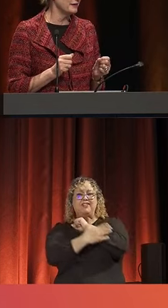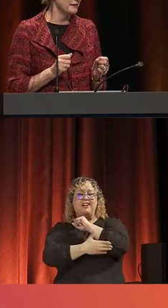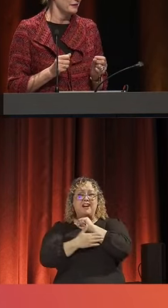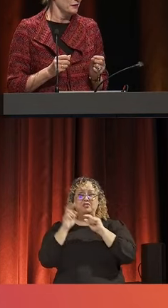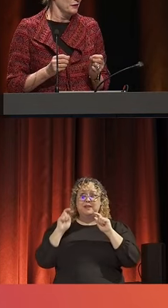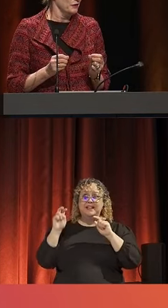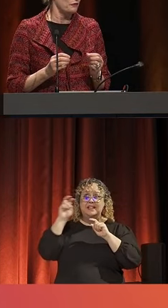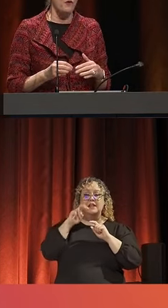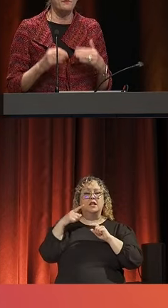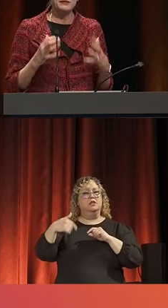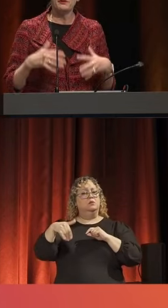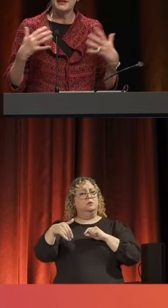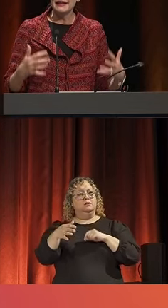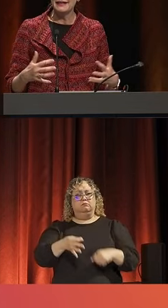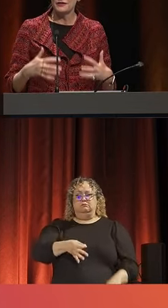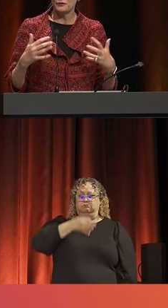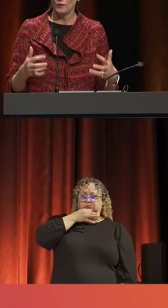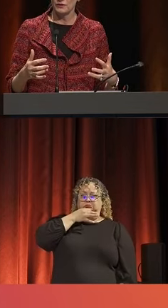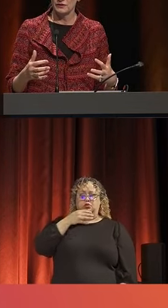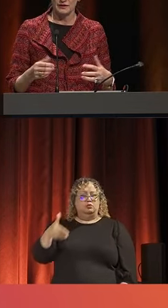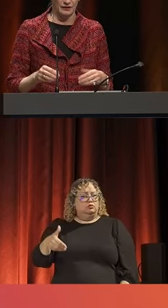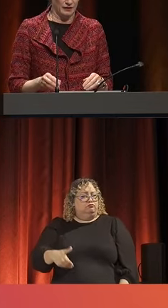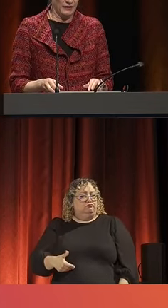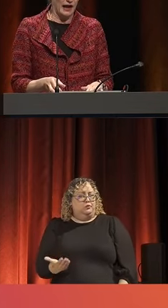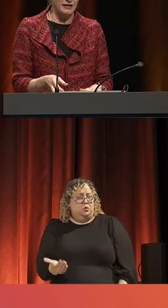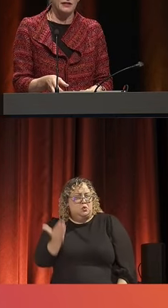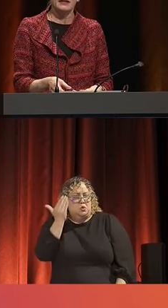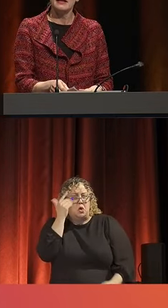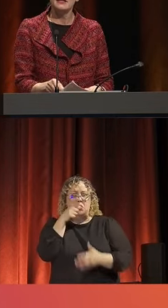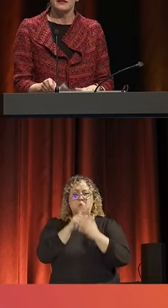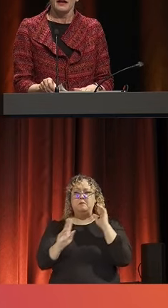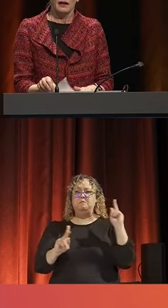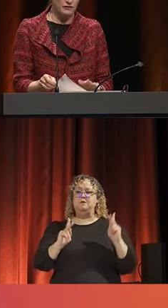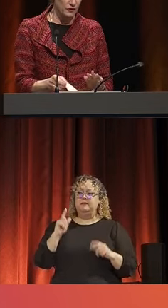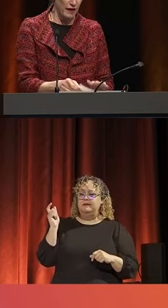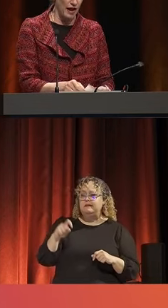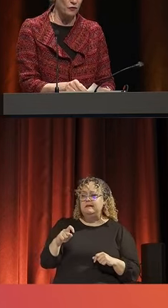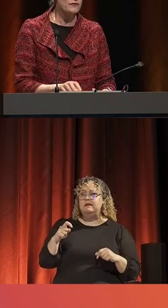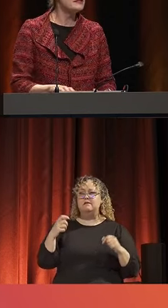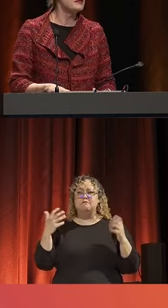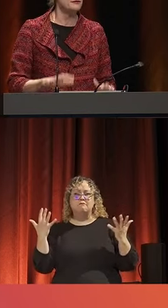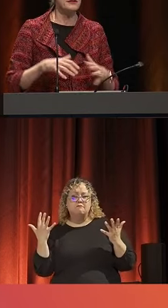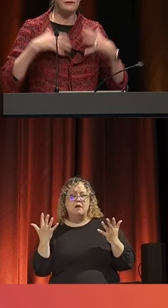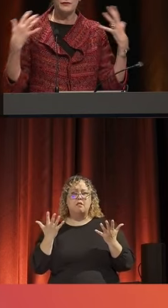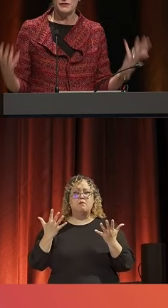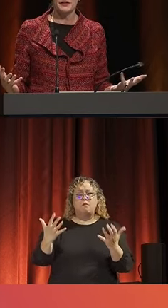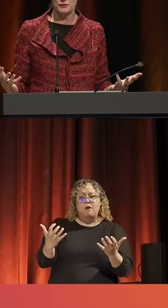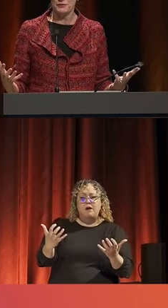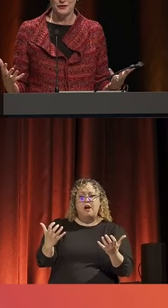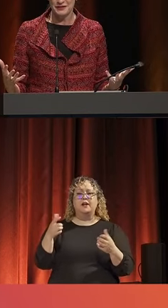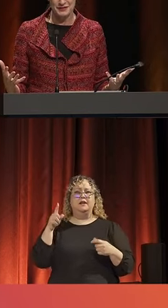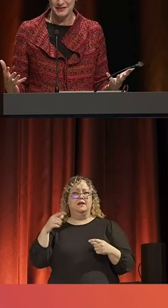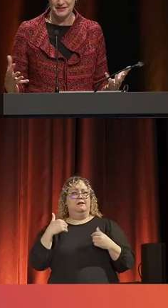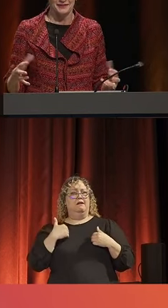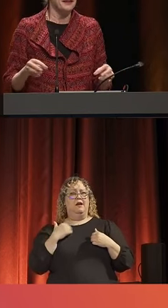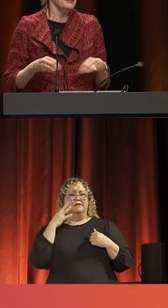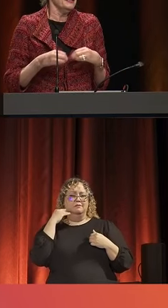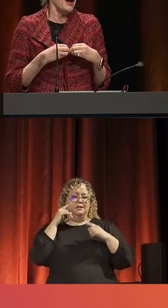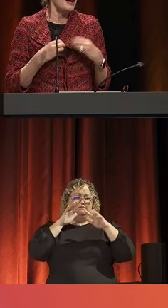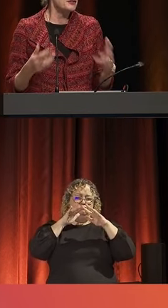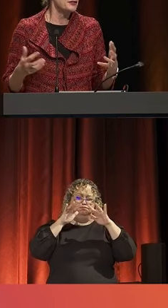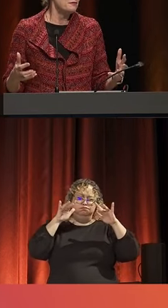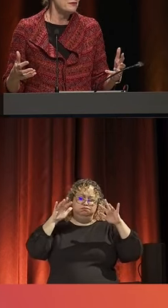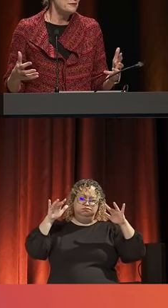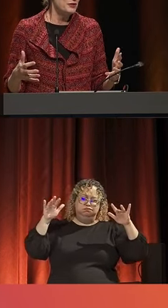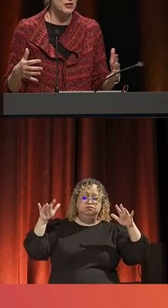eye for what people need and want. And he's sort of had all of these different diverse experiences.